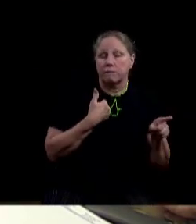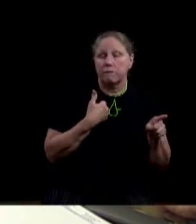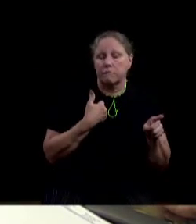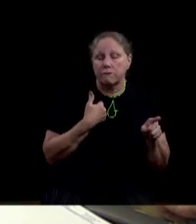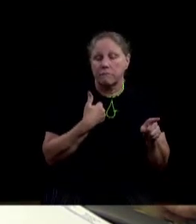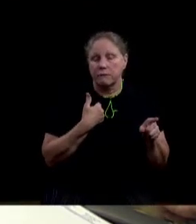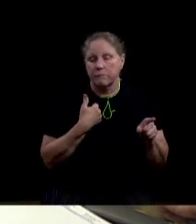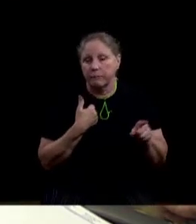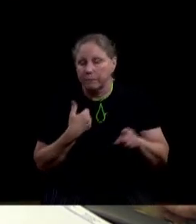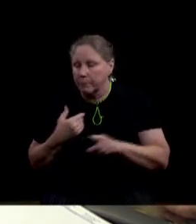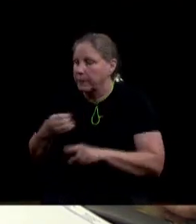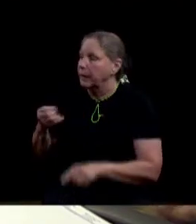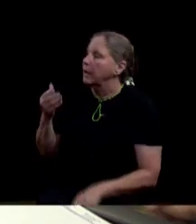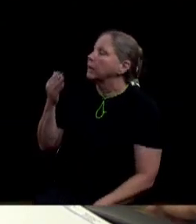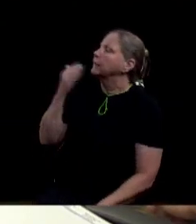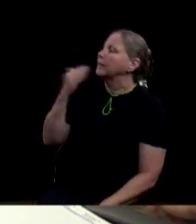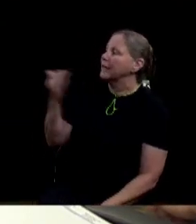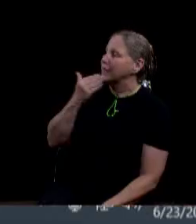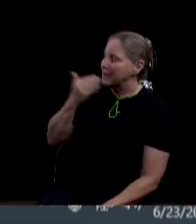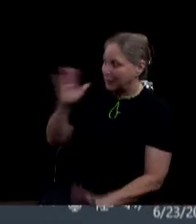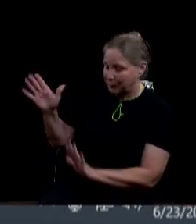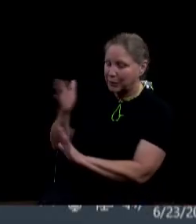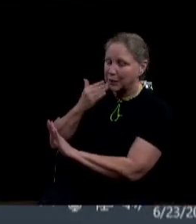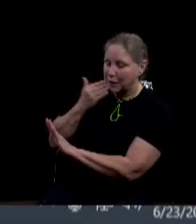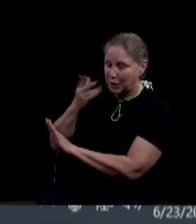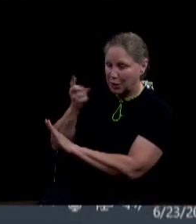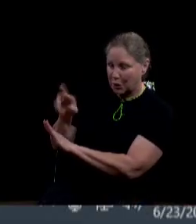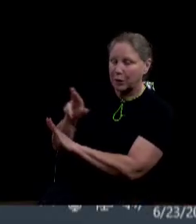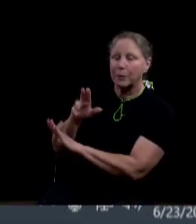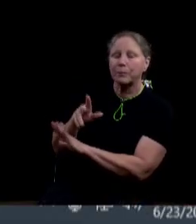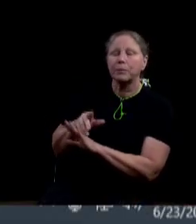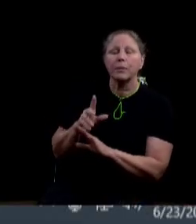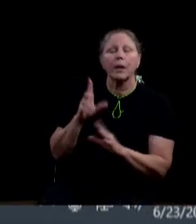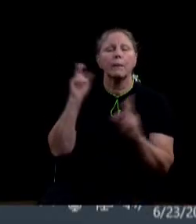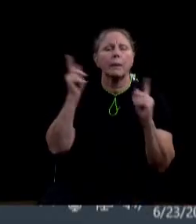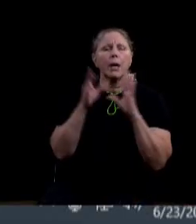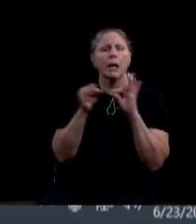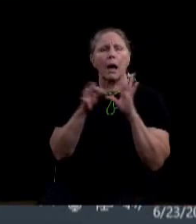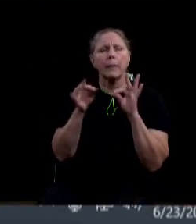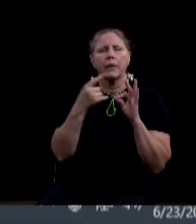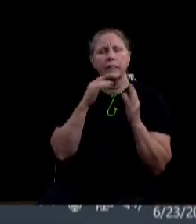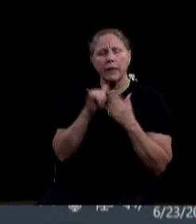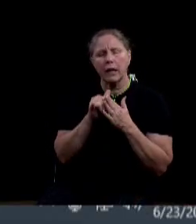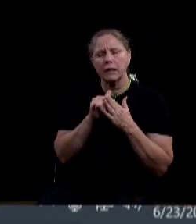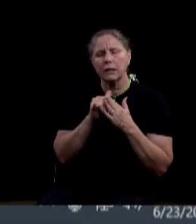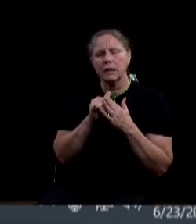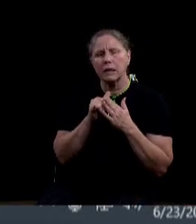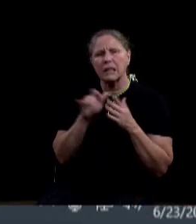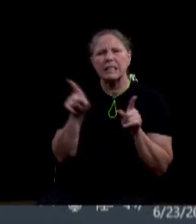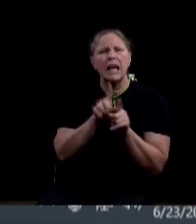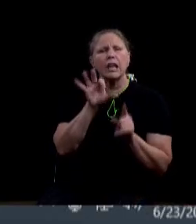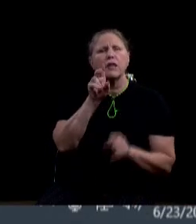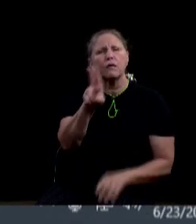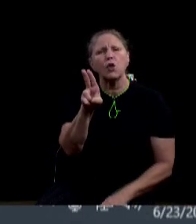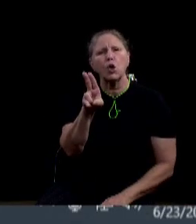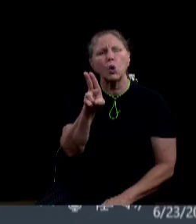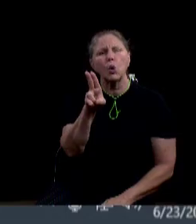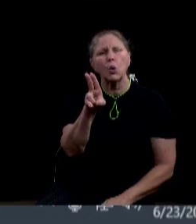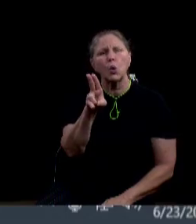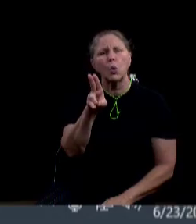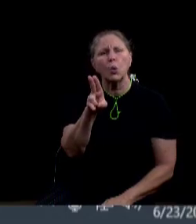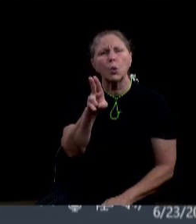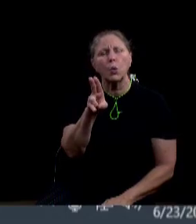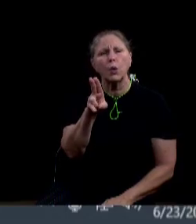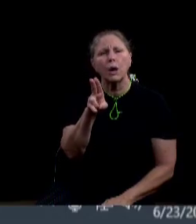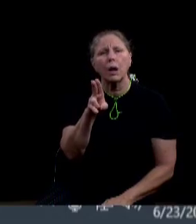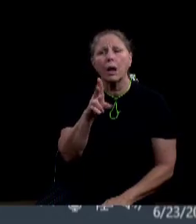Thank you, Dr. Verner. Many say that this is similar to the flu, and we don't take drastic measures like this with the flu. Can you distinguish between